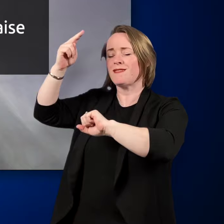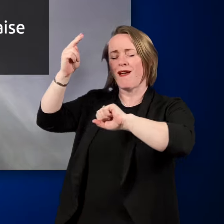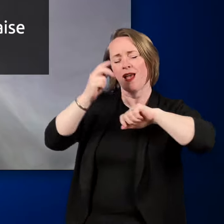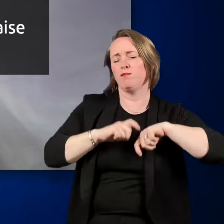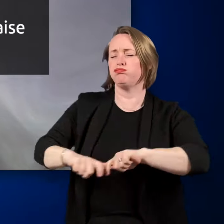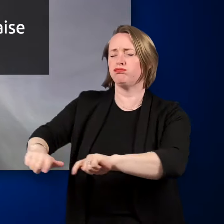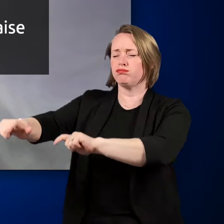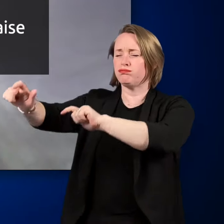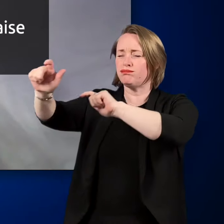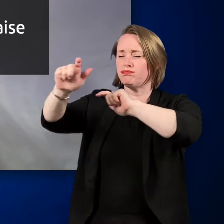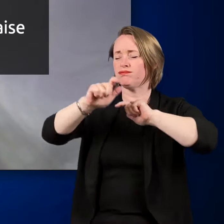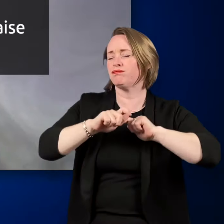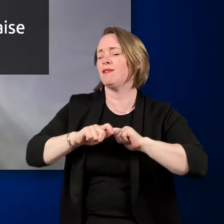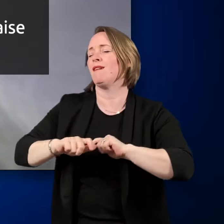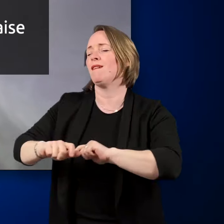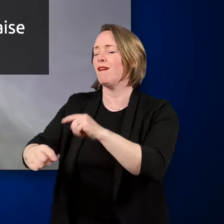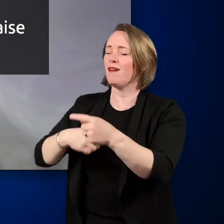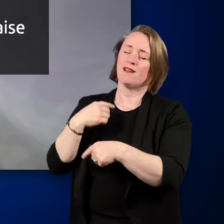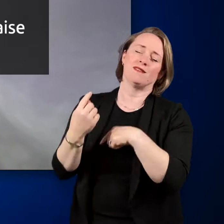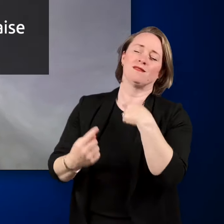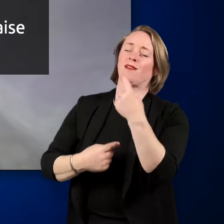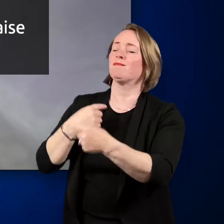his name